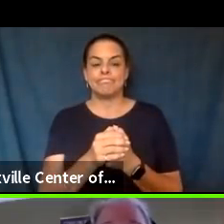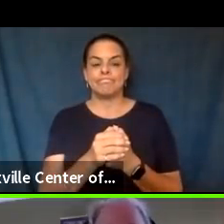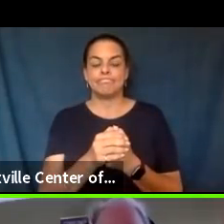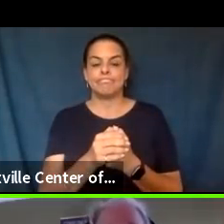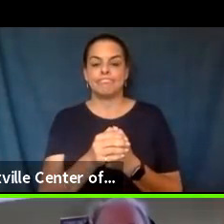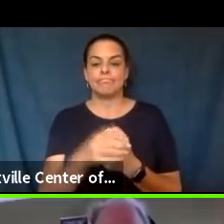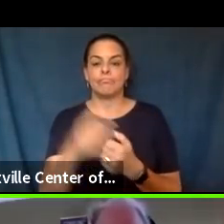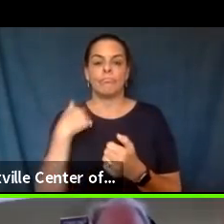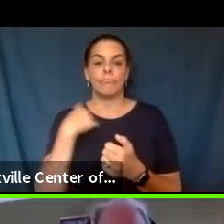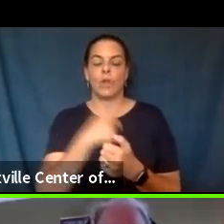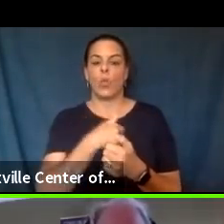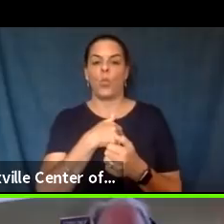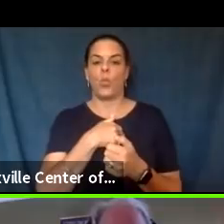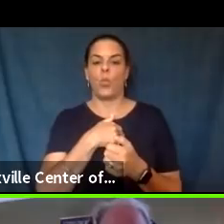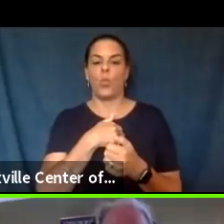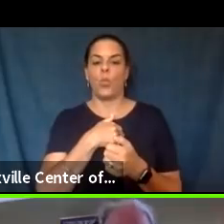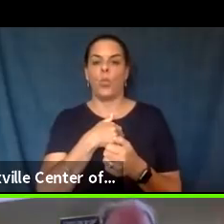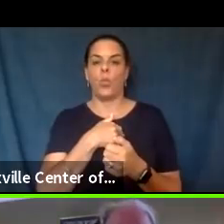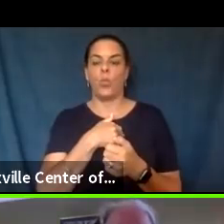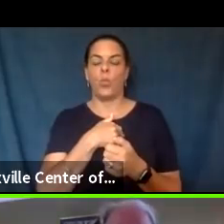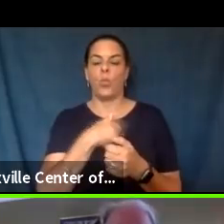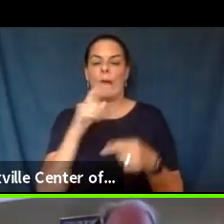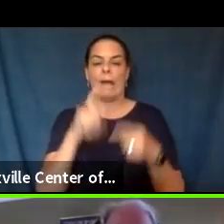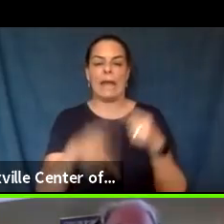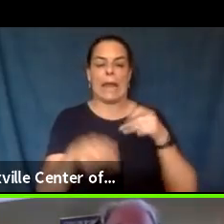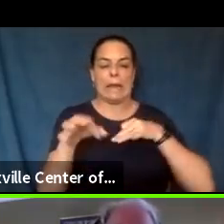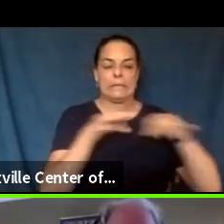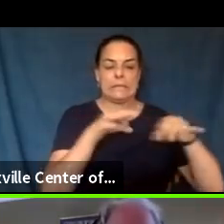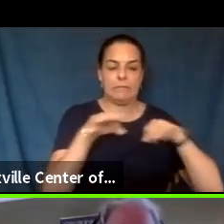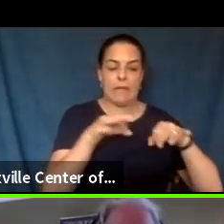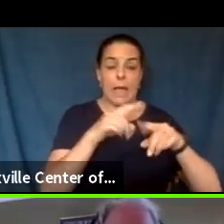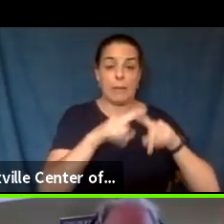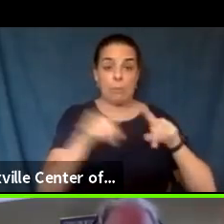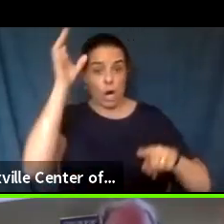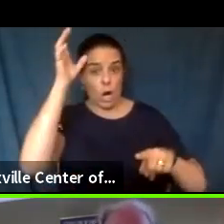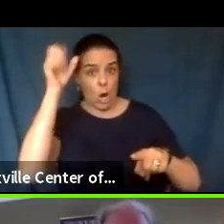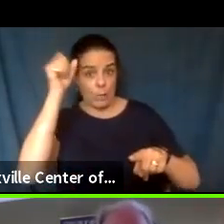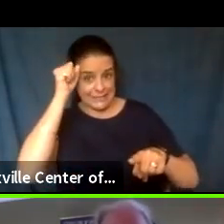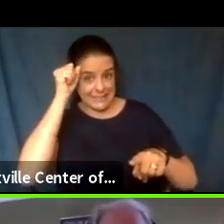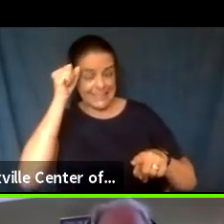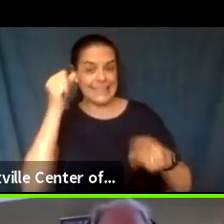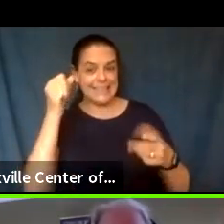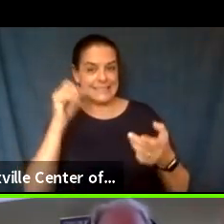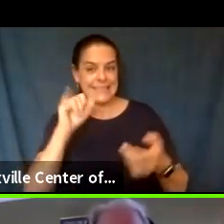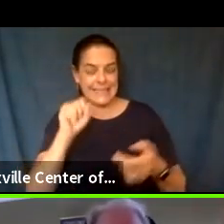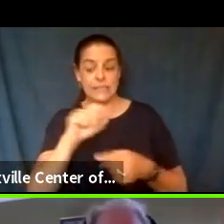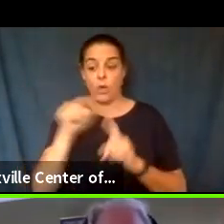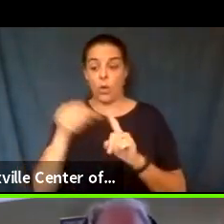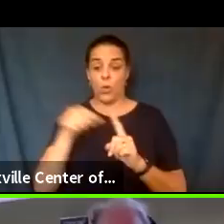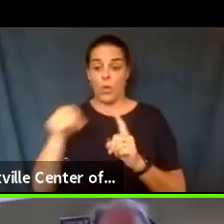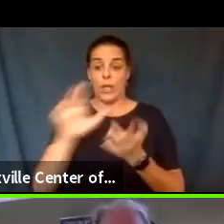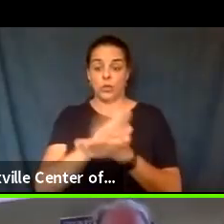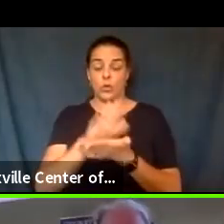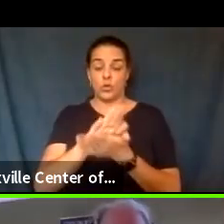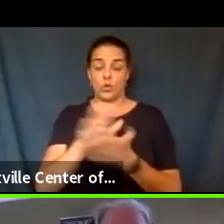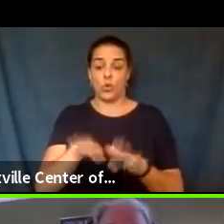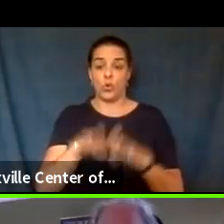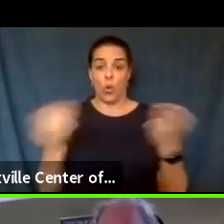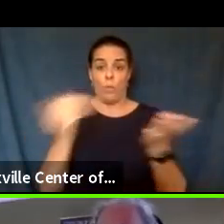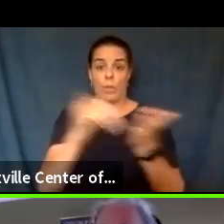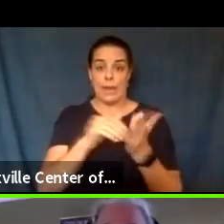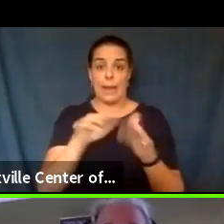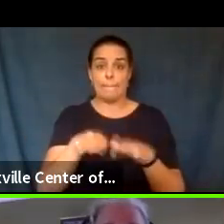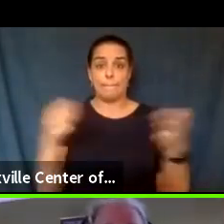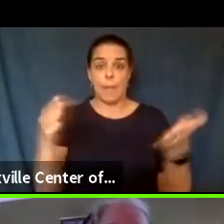define with confidence yet. But again, common sense and logic would tell us the variable is when schools reopen, public